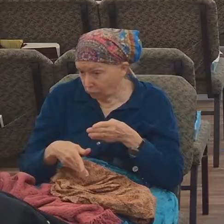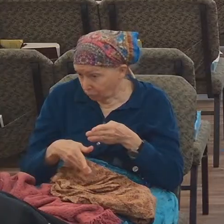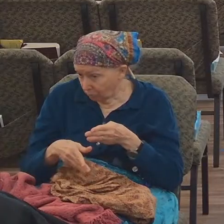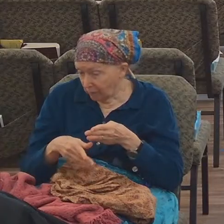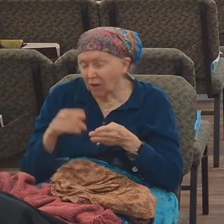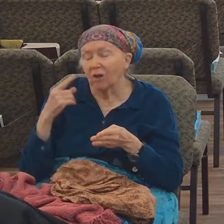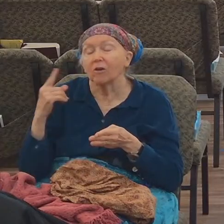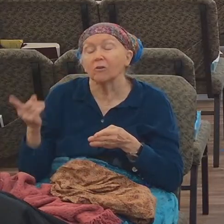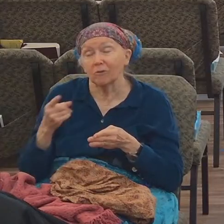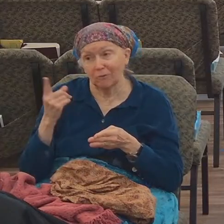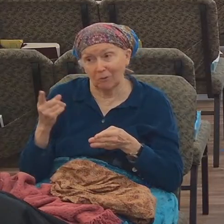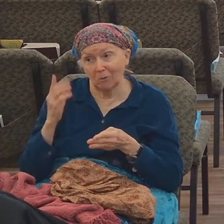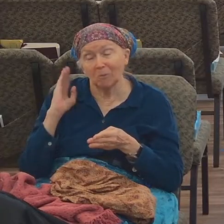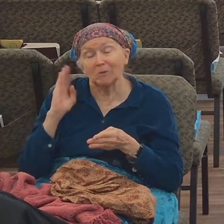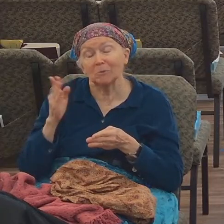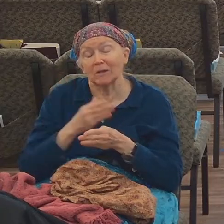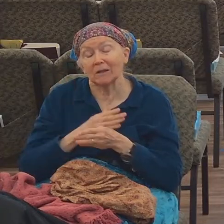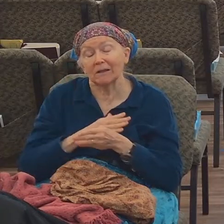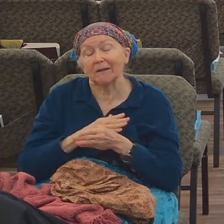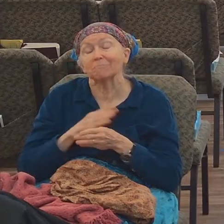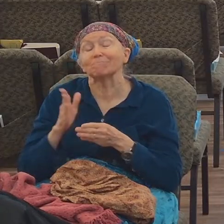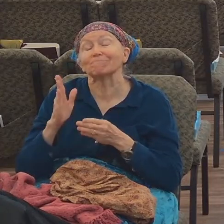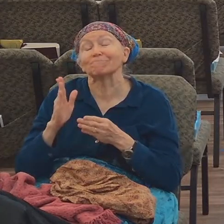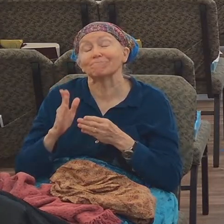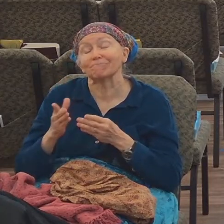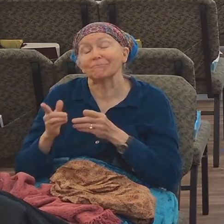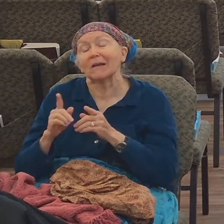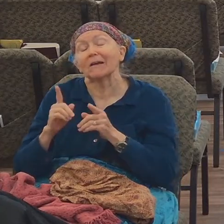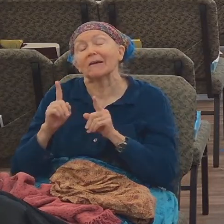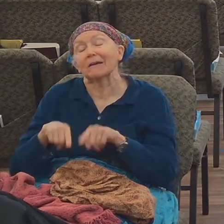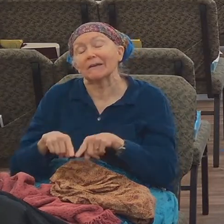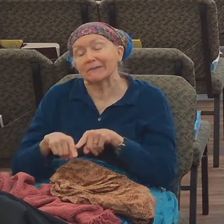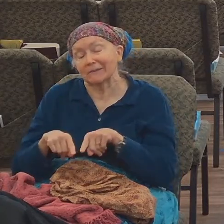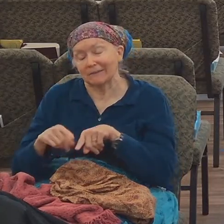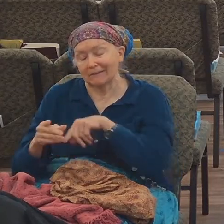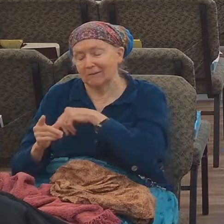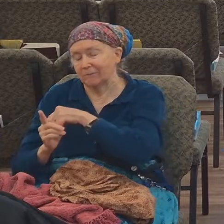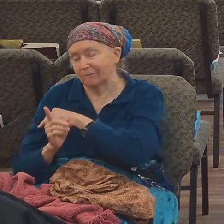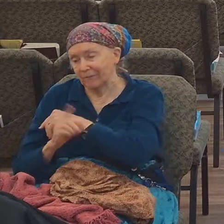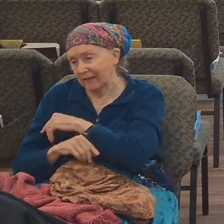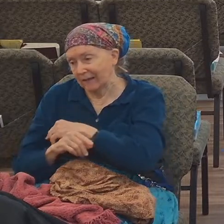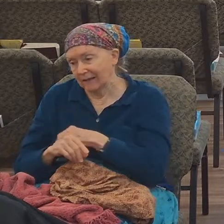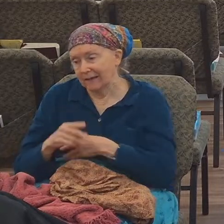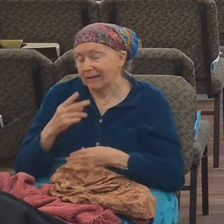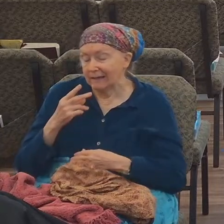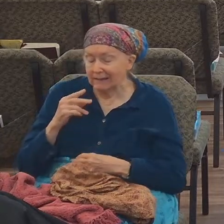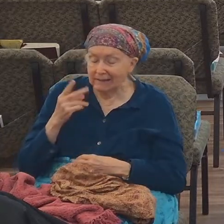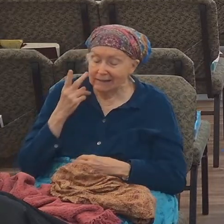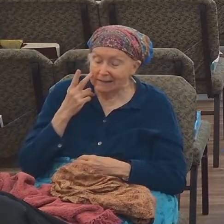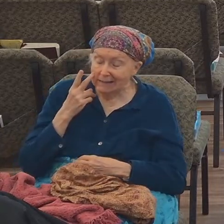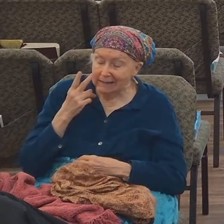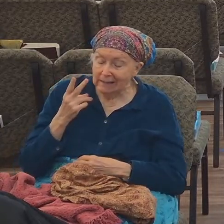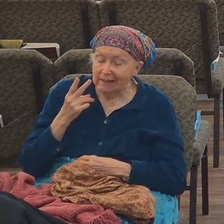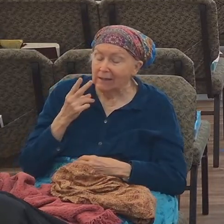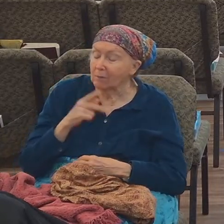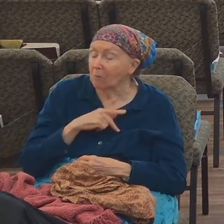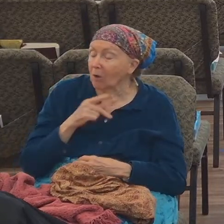consequences. All right? There's always consequences. And he seems to see the consequences unfolding